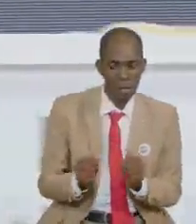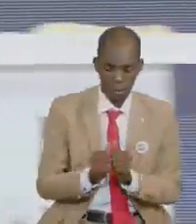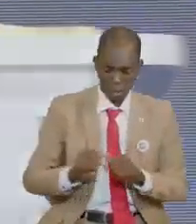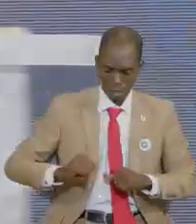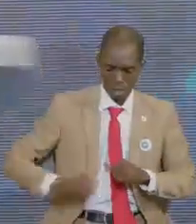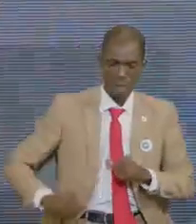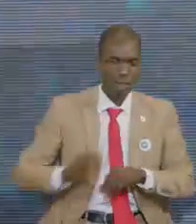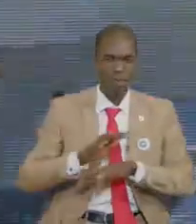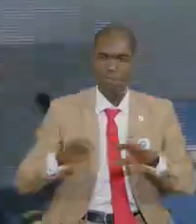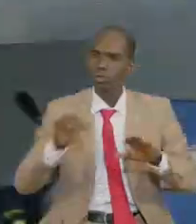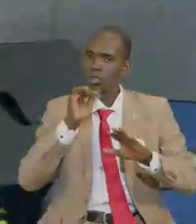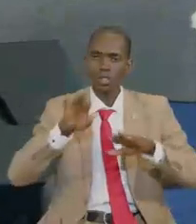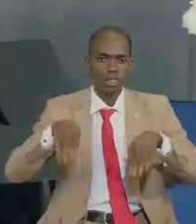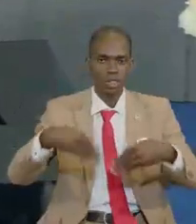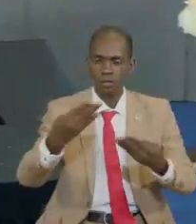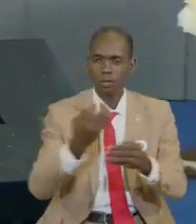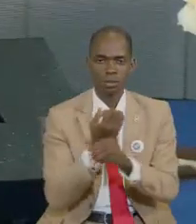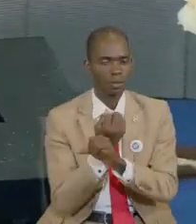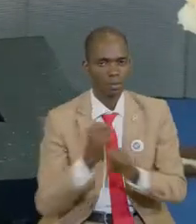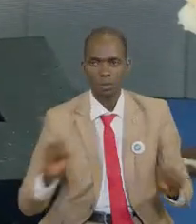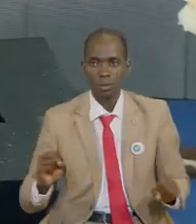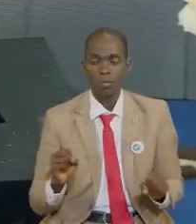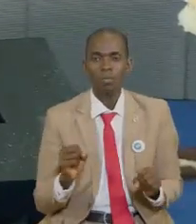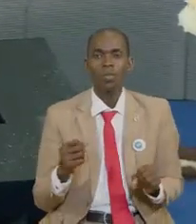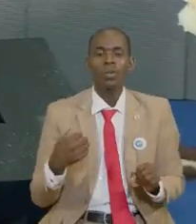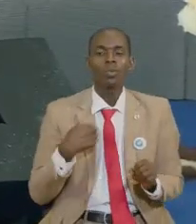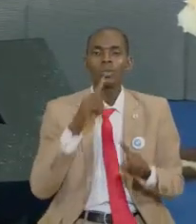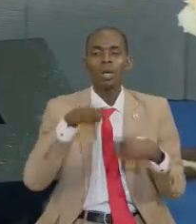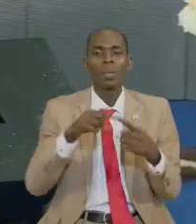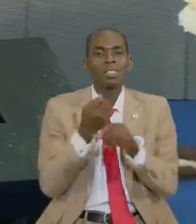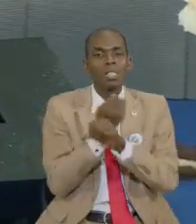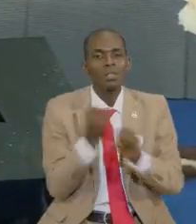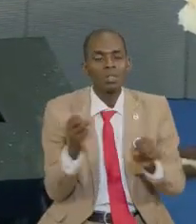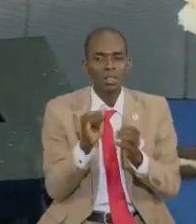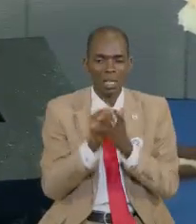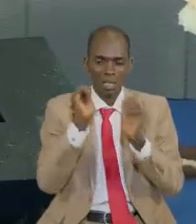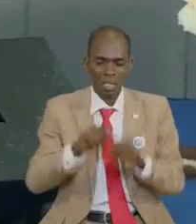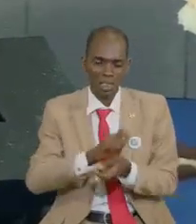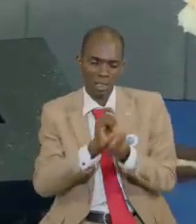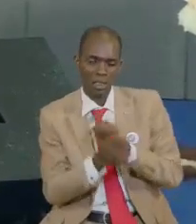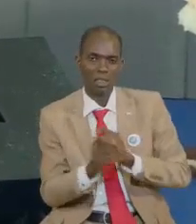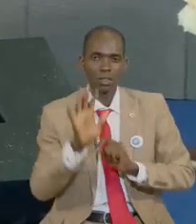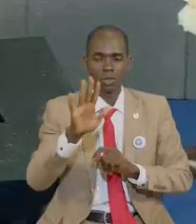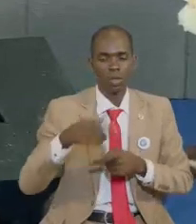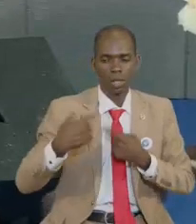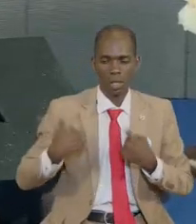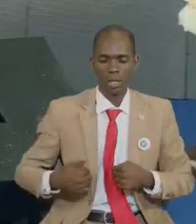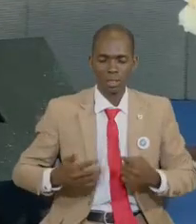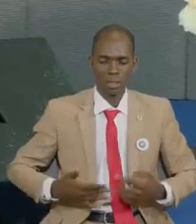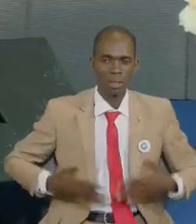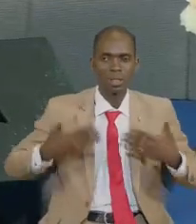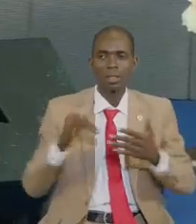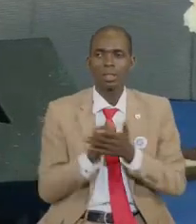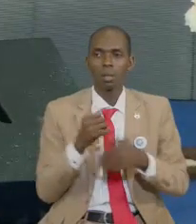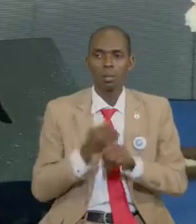Salvation, the salvation we're talking about, that changes a man's life, that transforms a man's life, that makes him a new